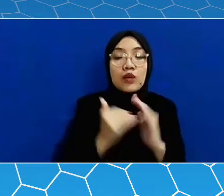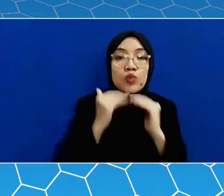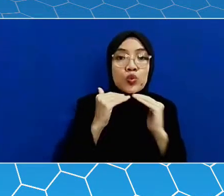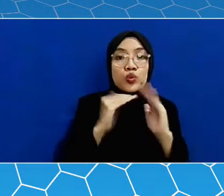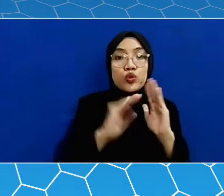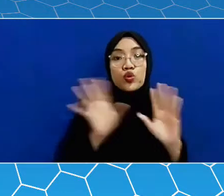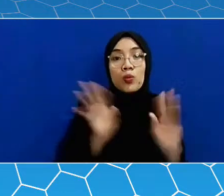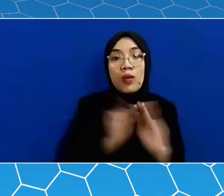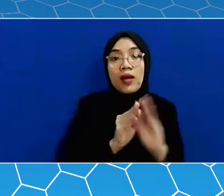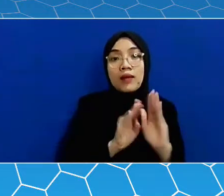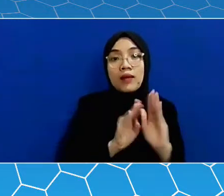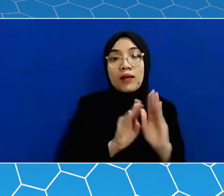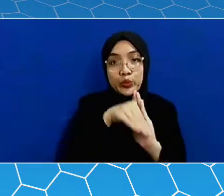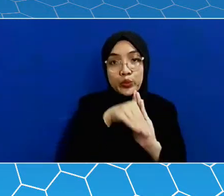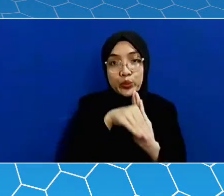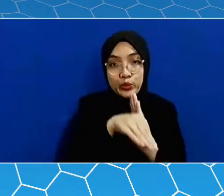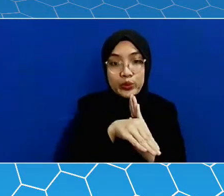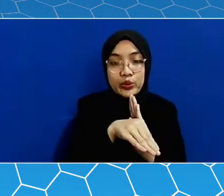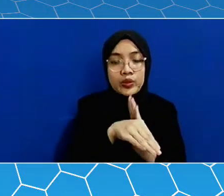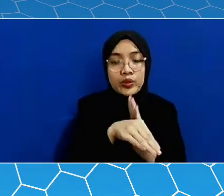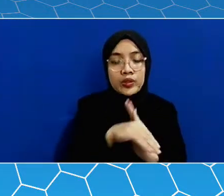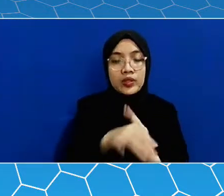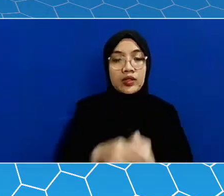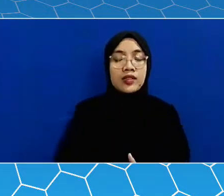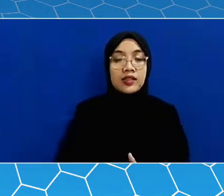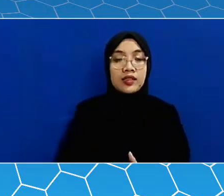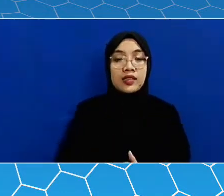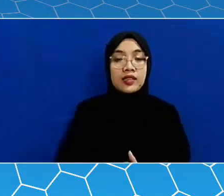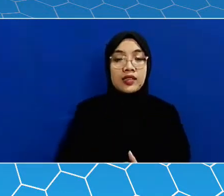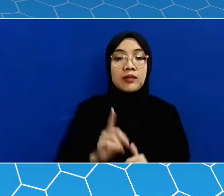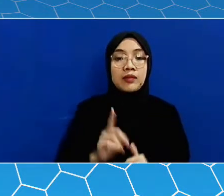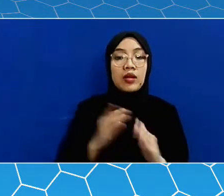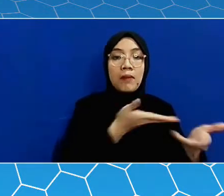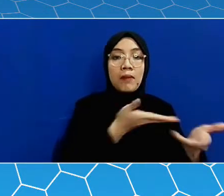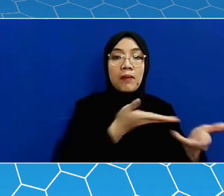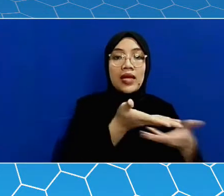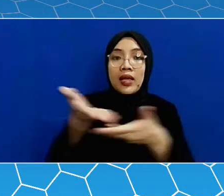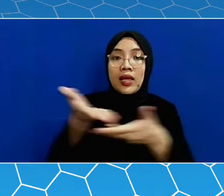our services across the 7 centers. Next slide, please.